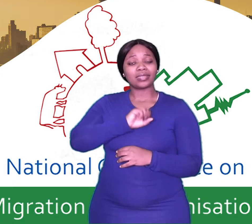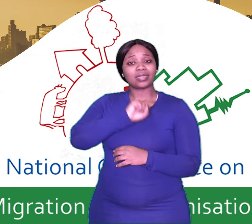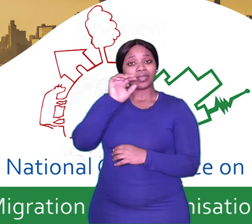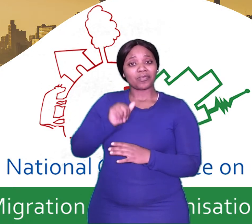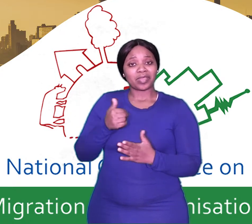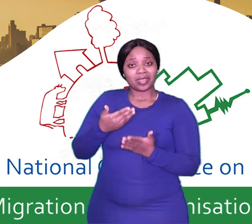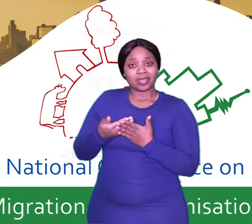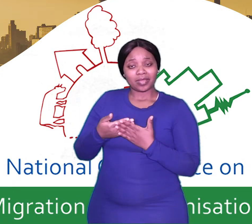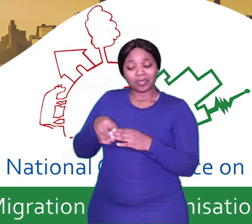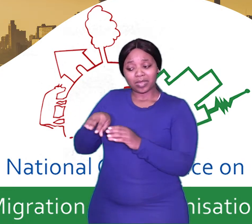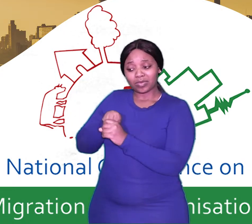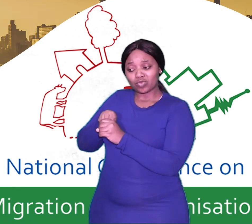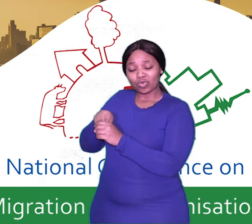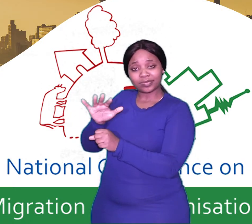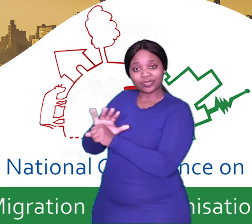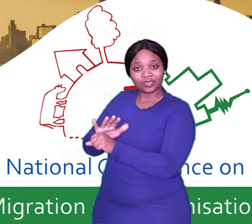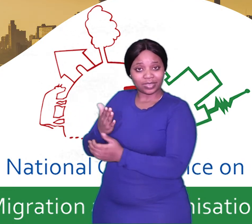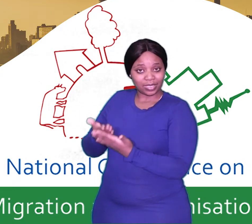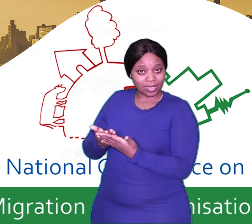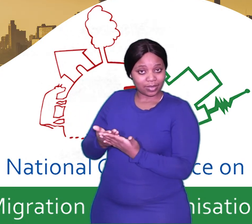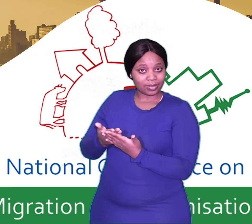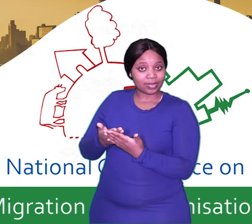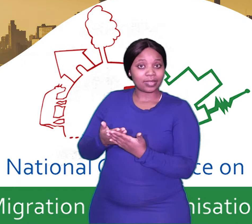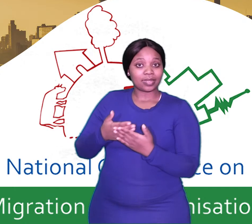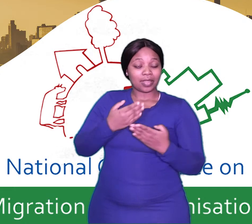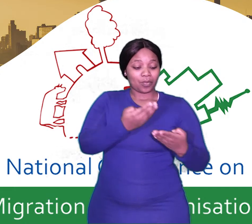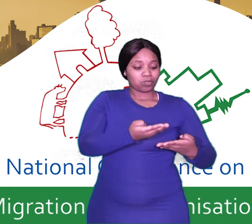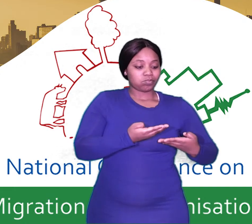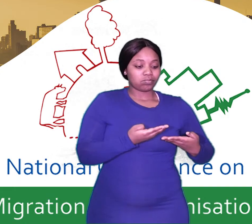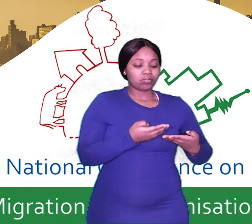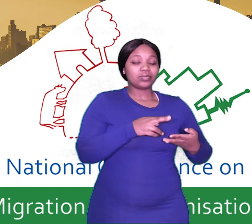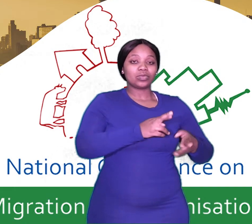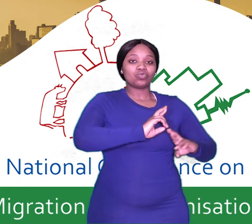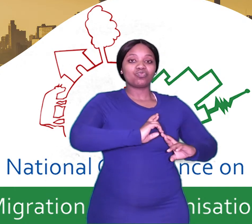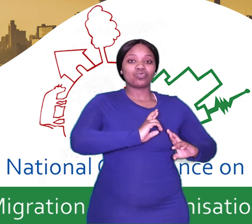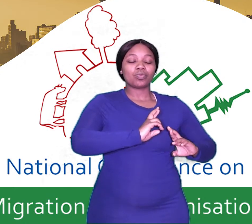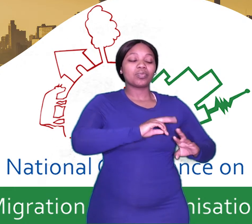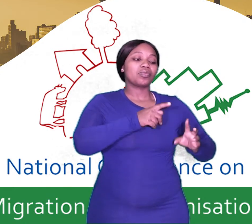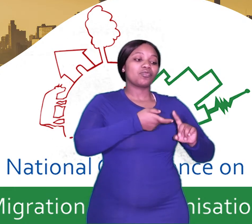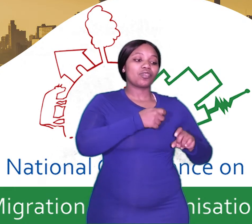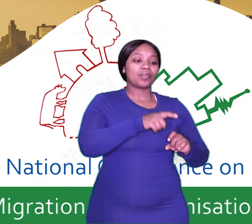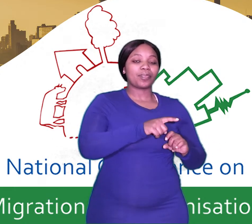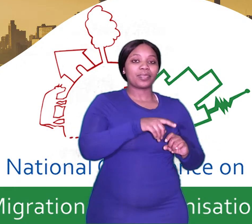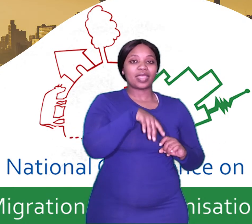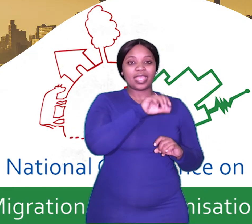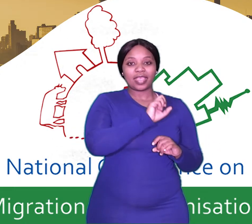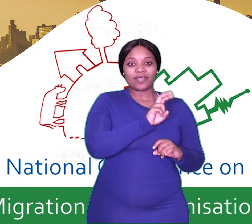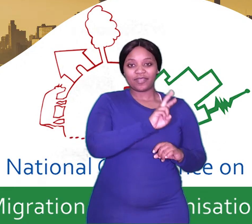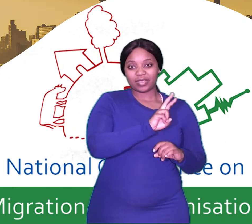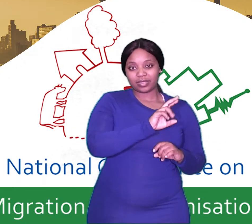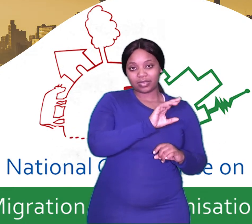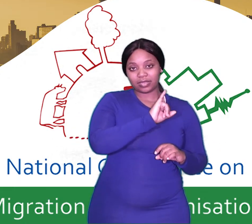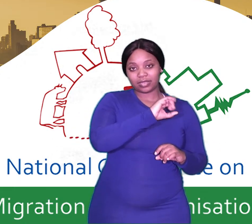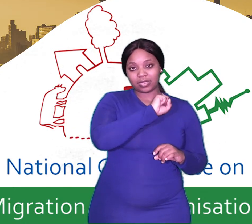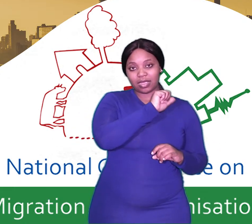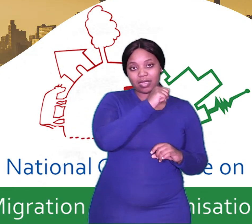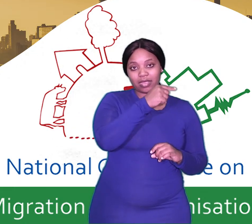think the paper by Bisaki and Associates, alludes to this